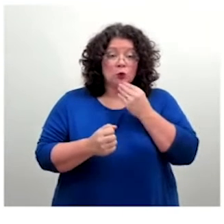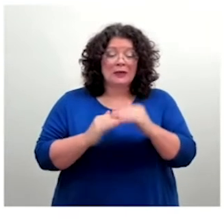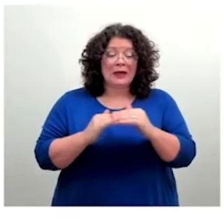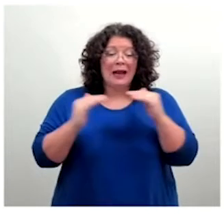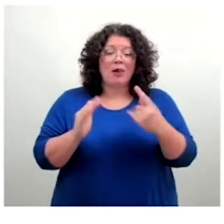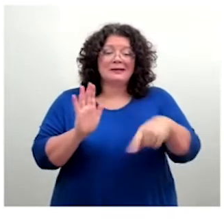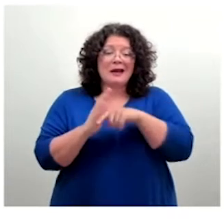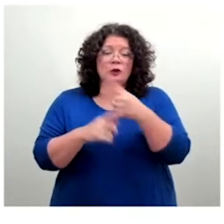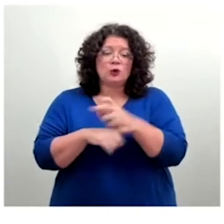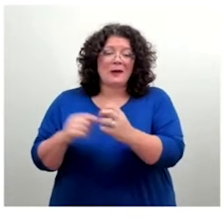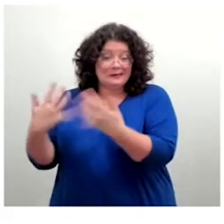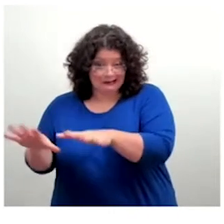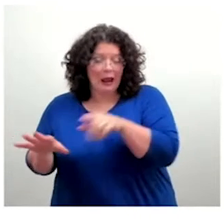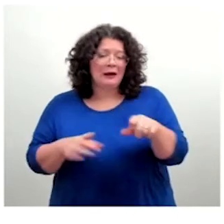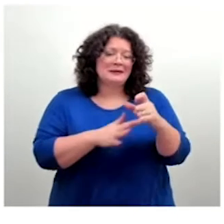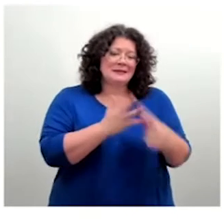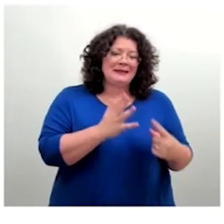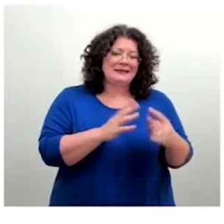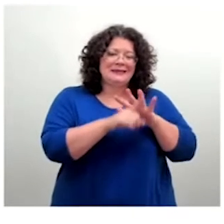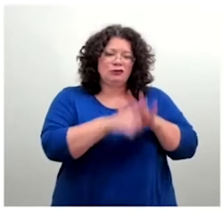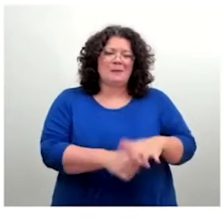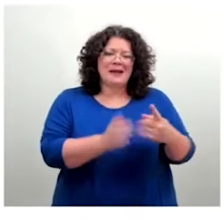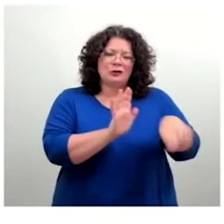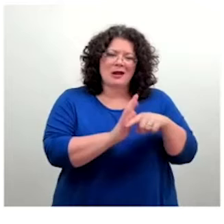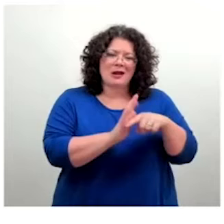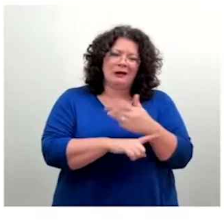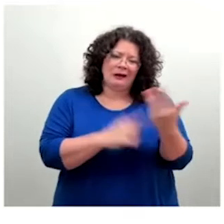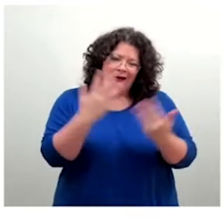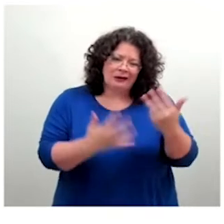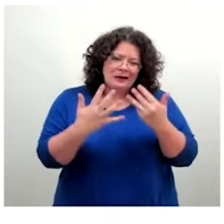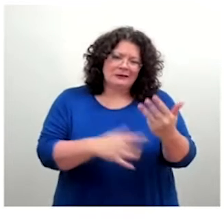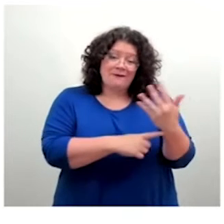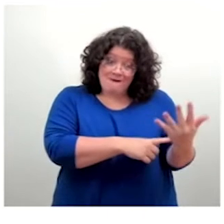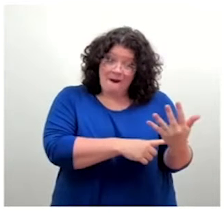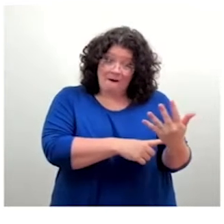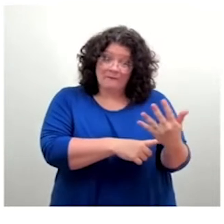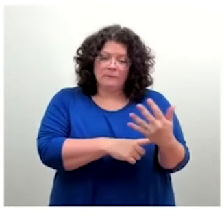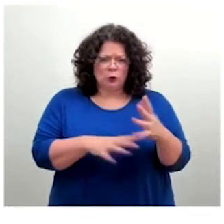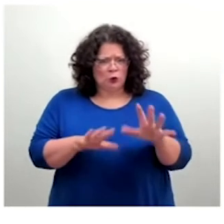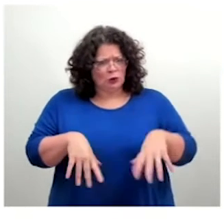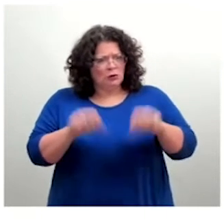organisations don't comply and if they don't cooperate with reports and things like that to actually improve.